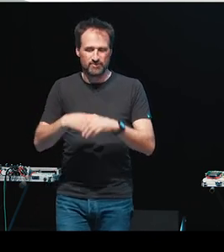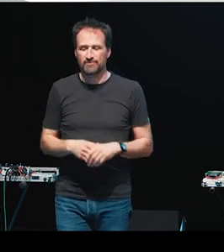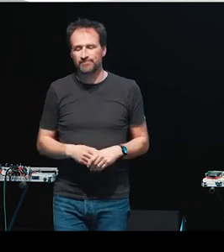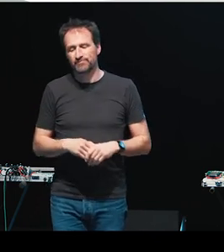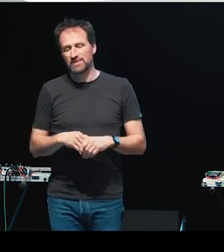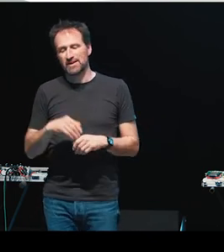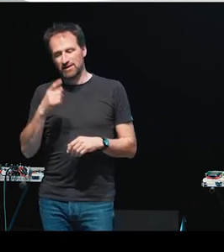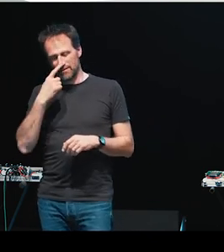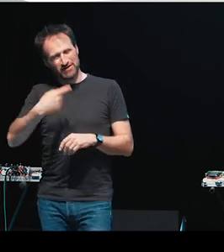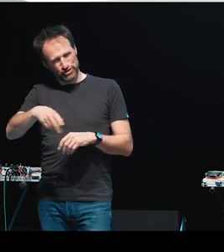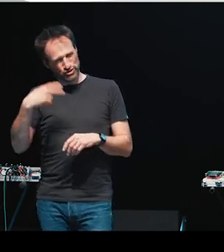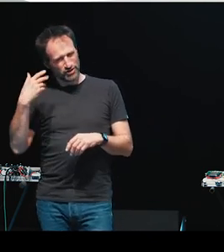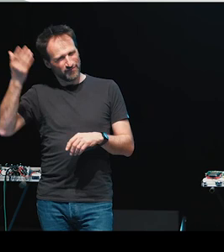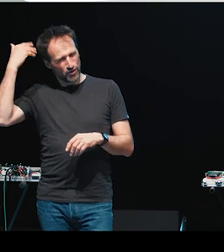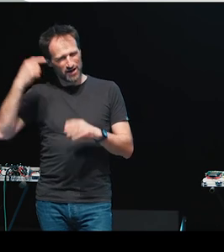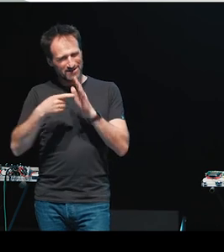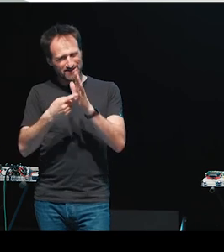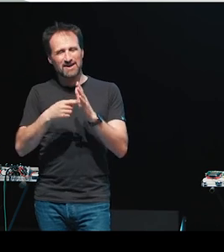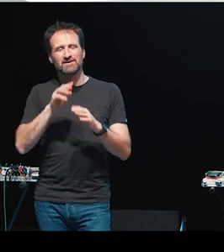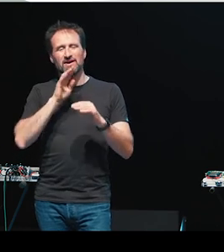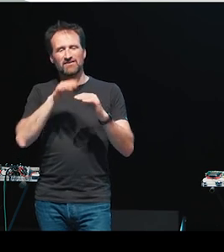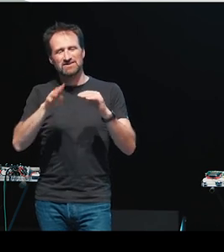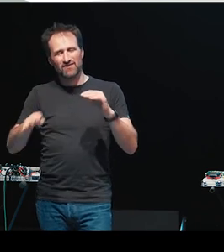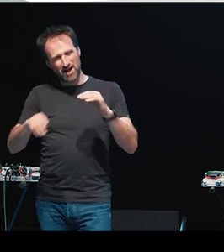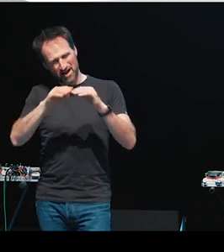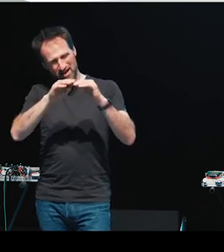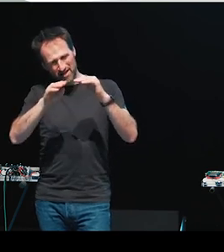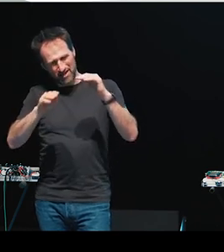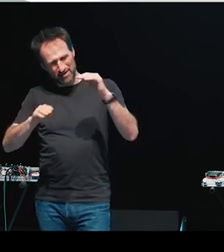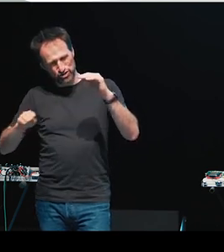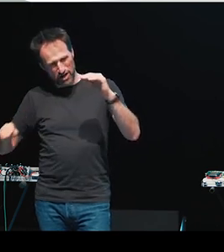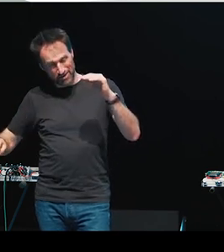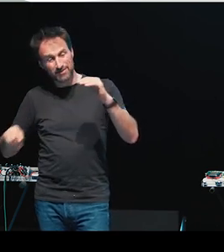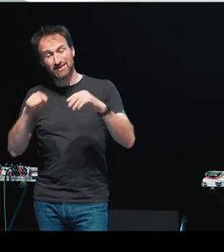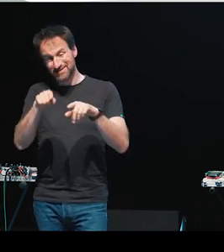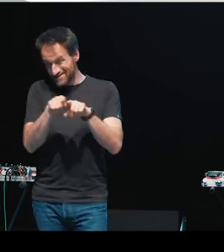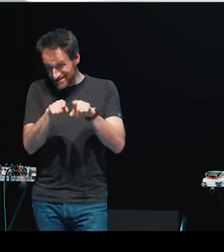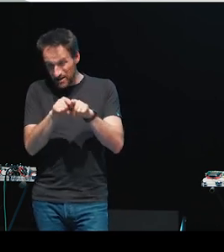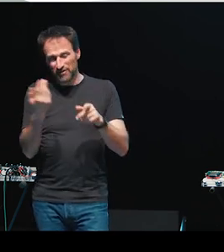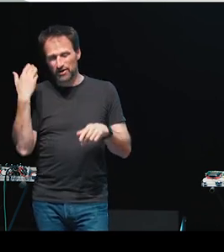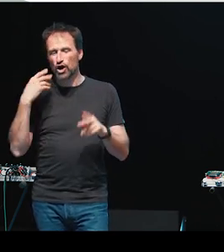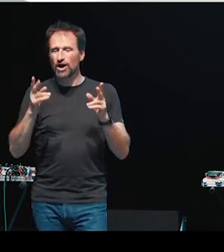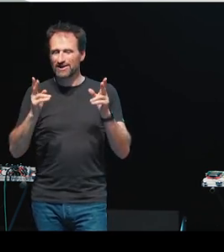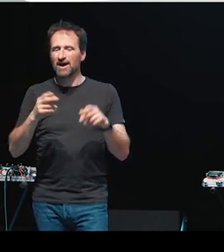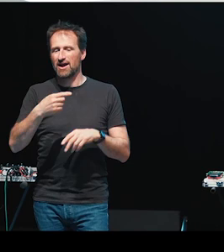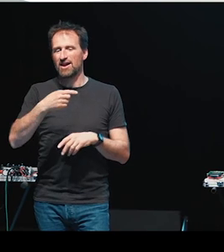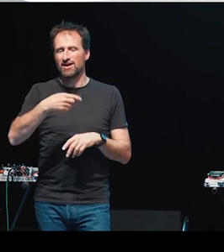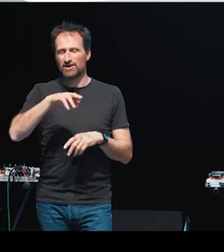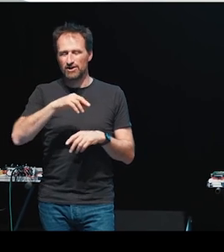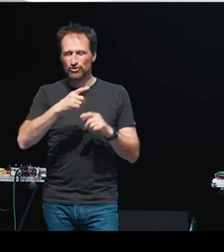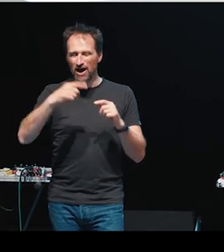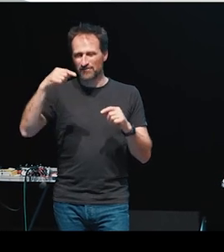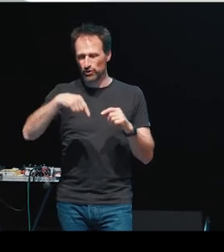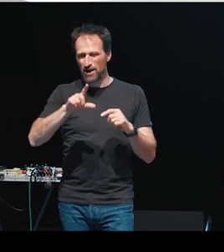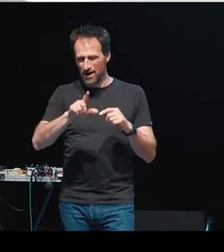So going back to the waterfall chart, this one is exactly the same as the original GraphQL chart, but we're able to